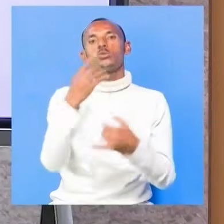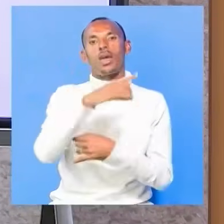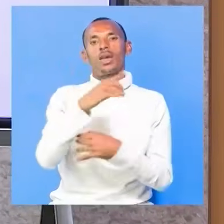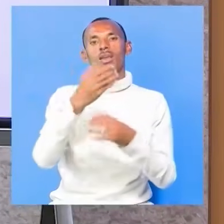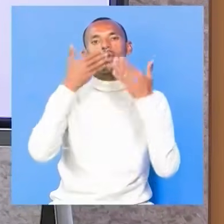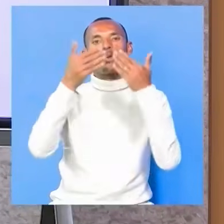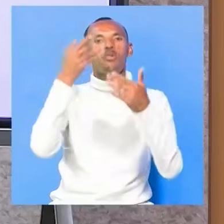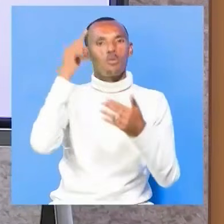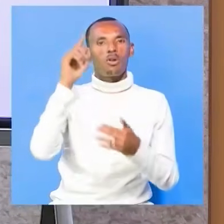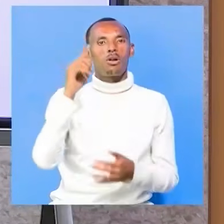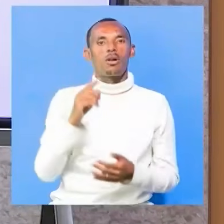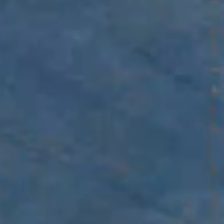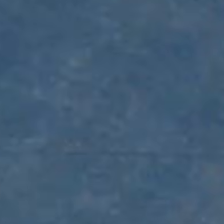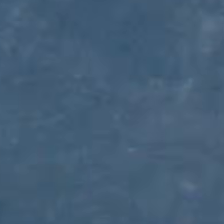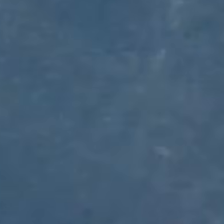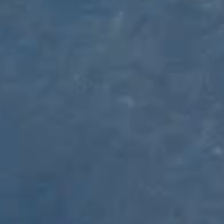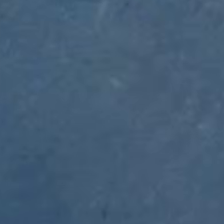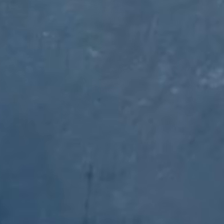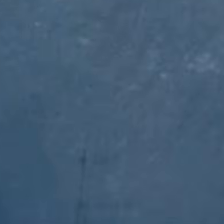today. Thank you for listening.